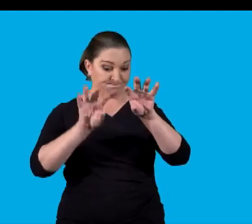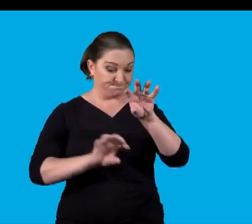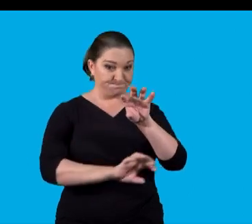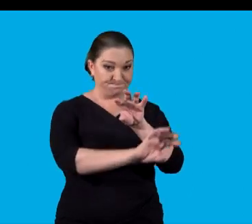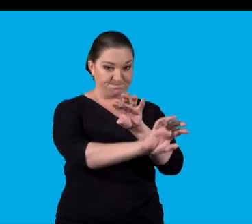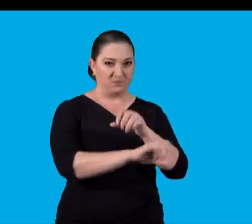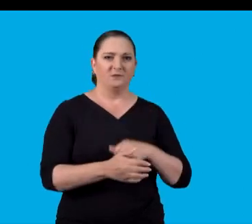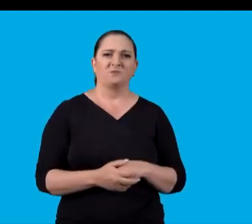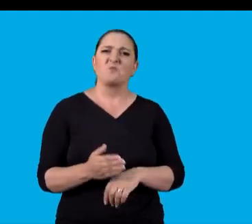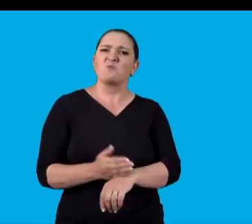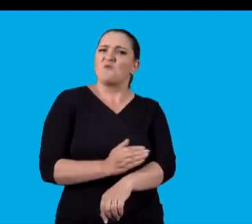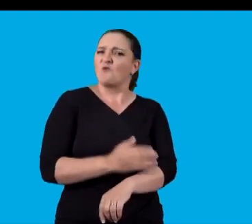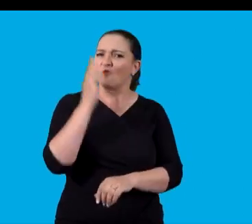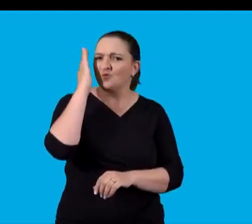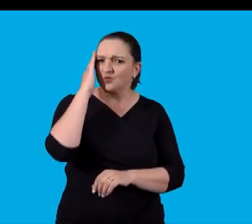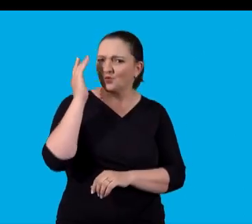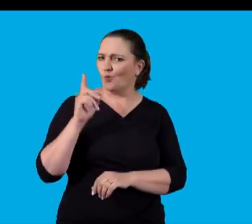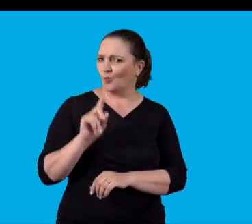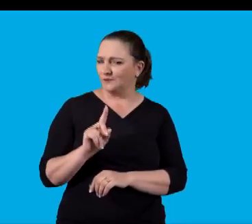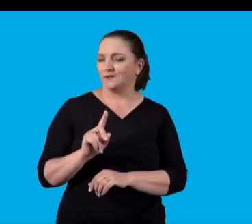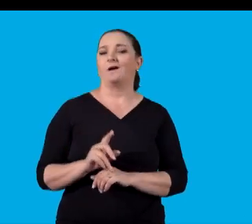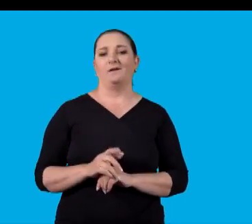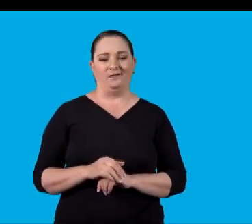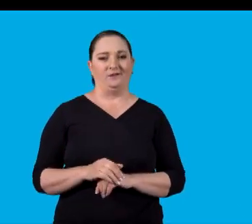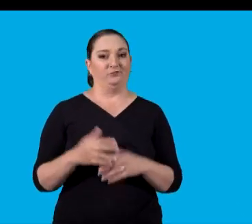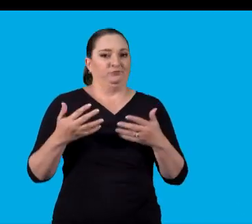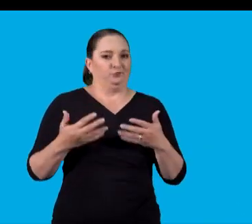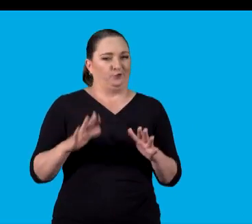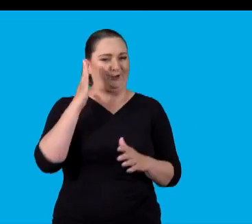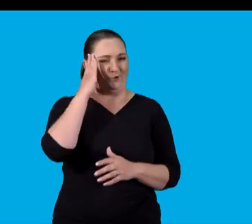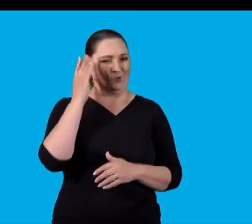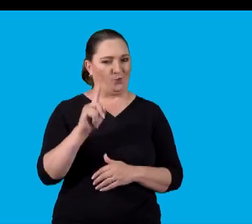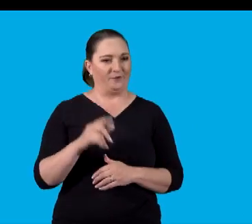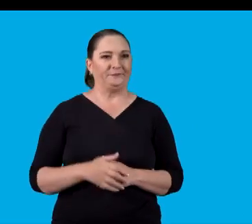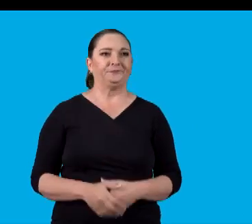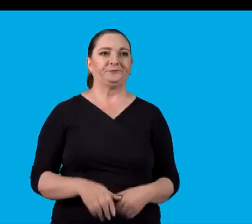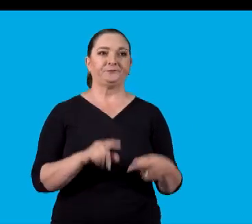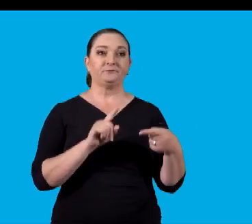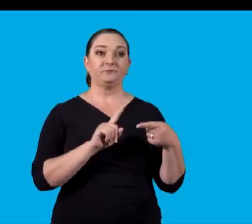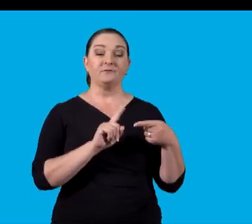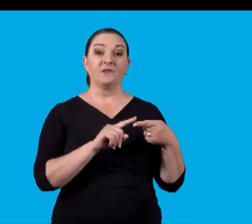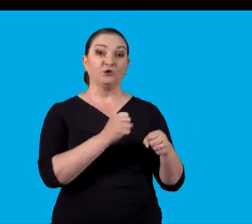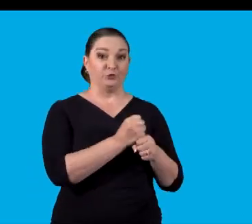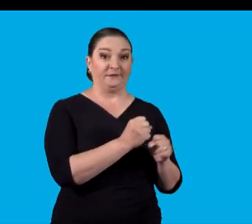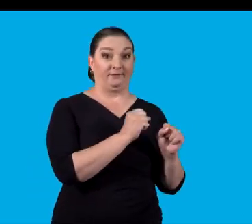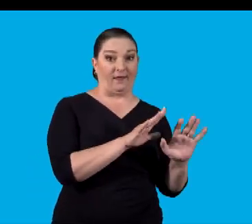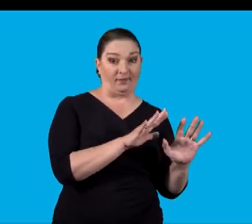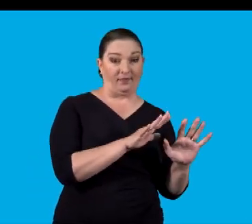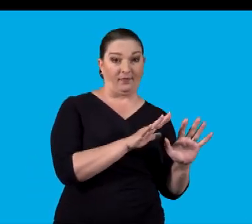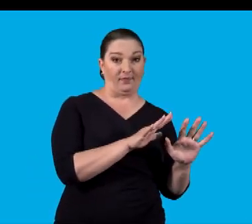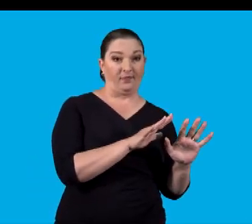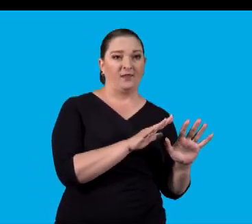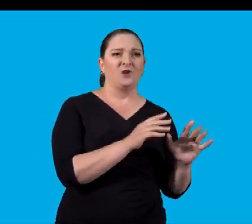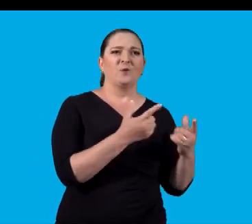exam. Here's the pre-knowledge, what you should know already. In grade 10, we have done